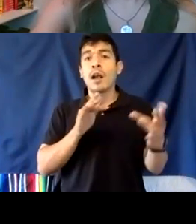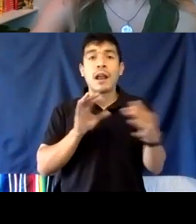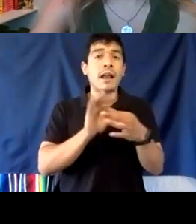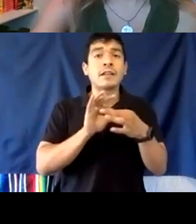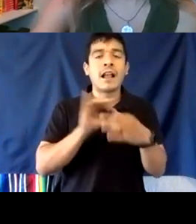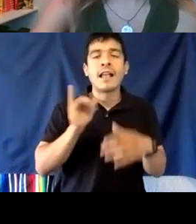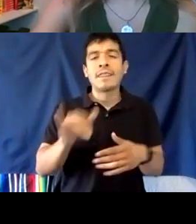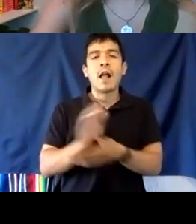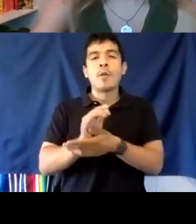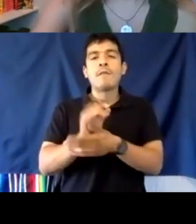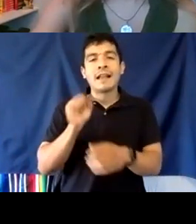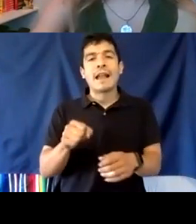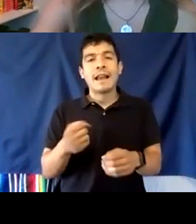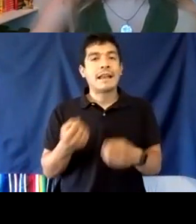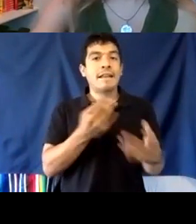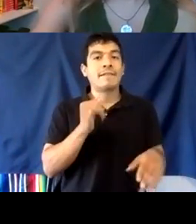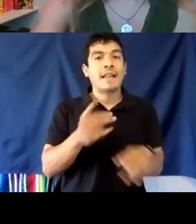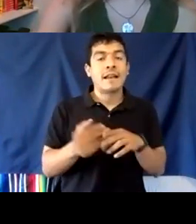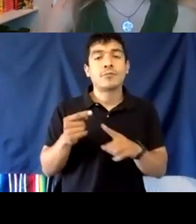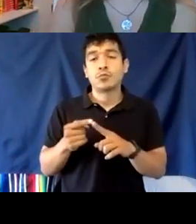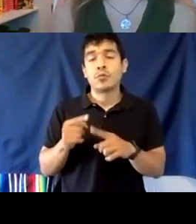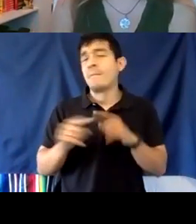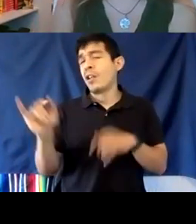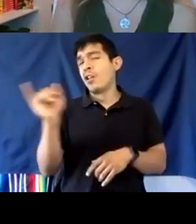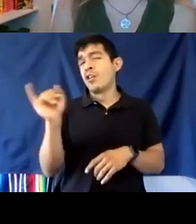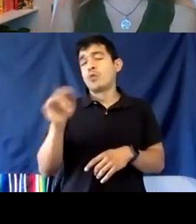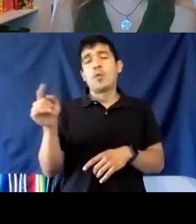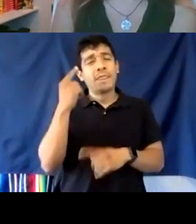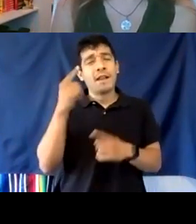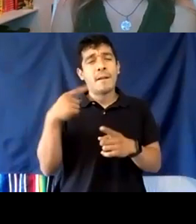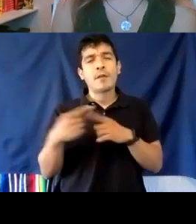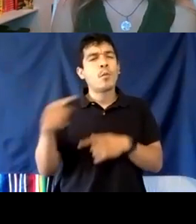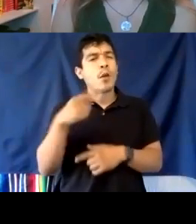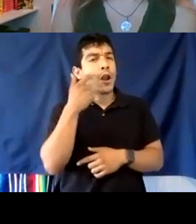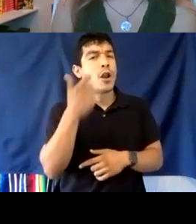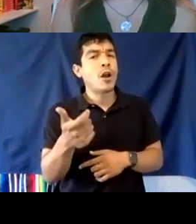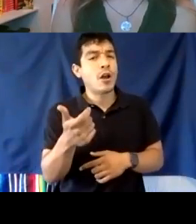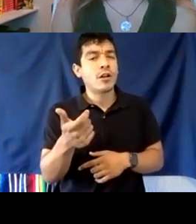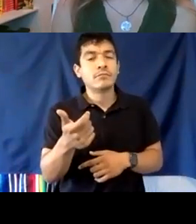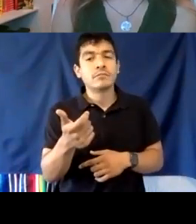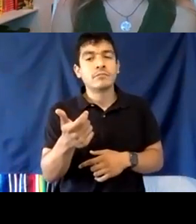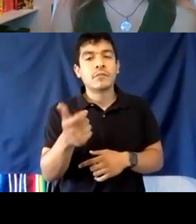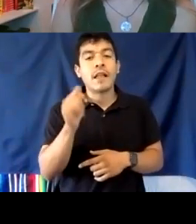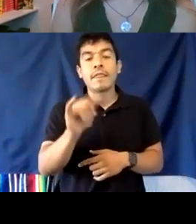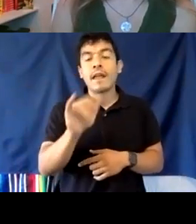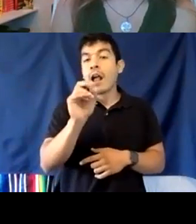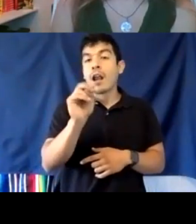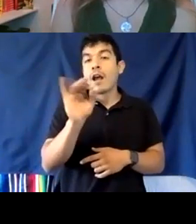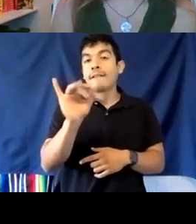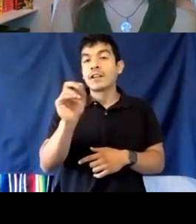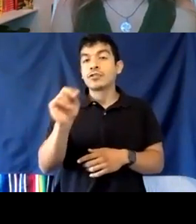to, but really thinking about, we've looked at, you know, the nonfiction field has